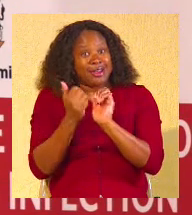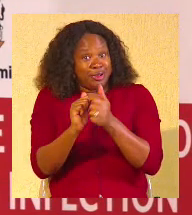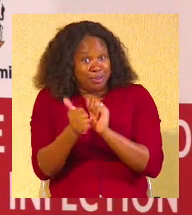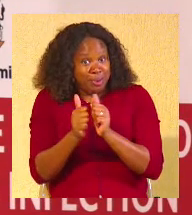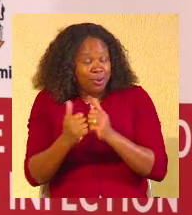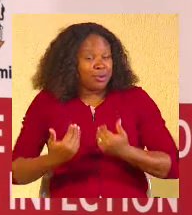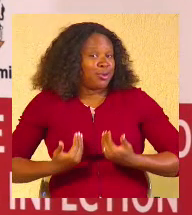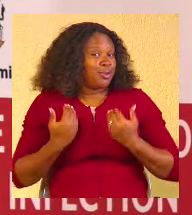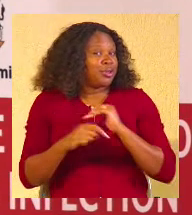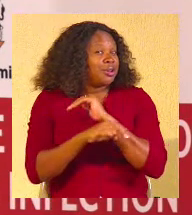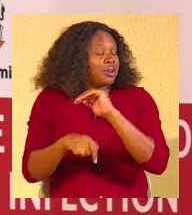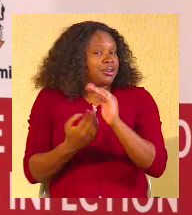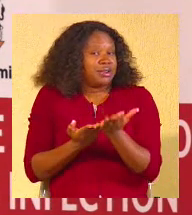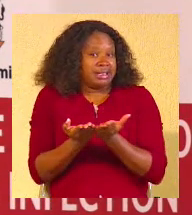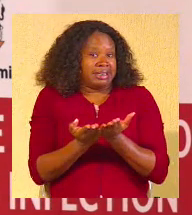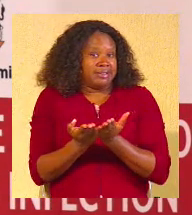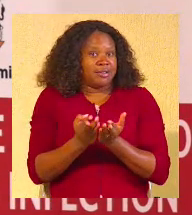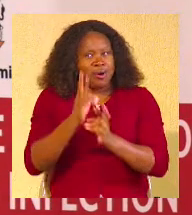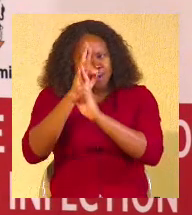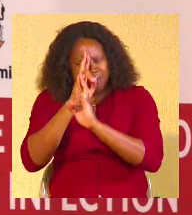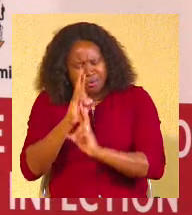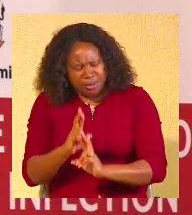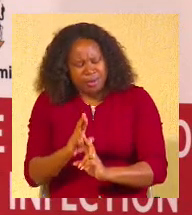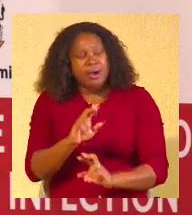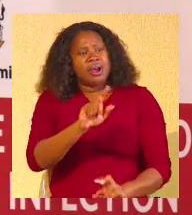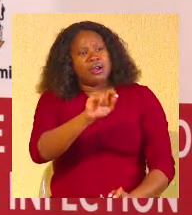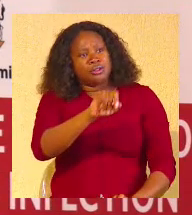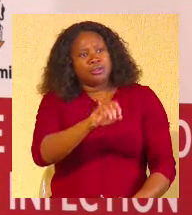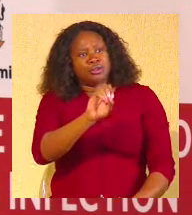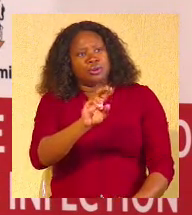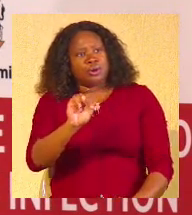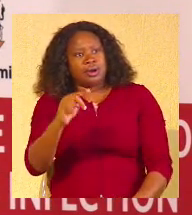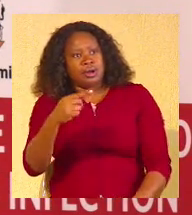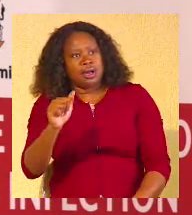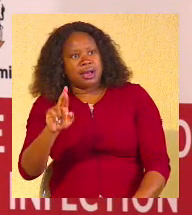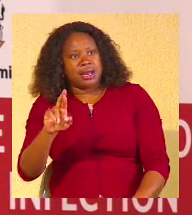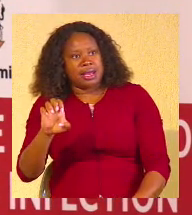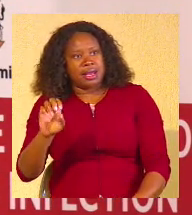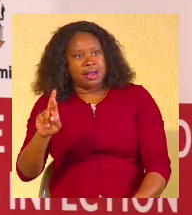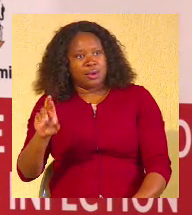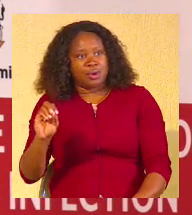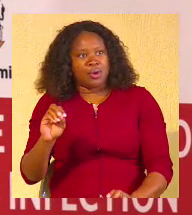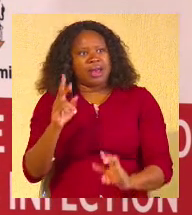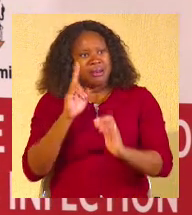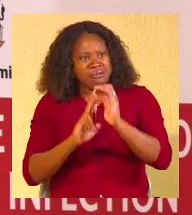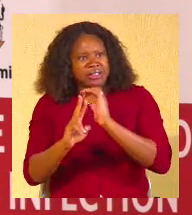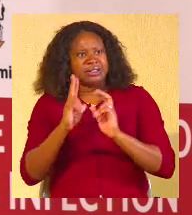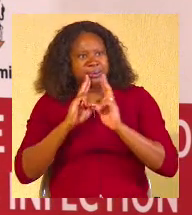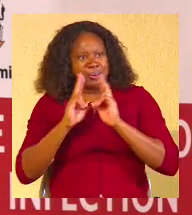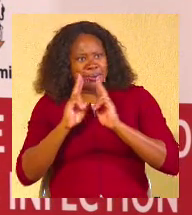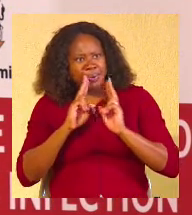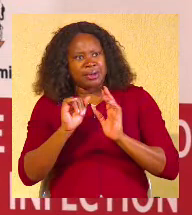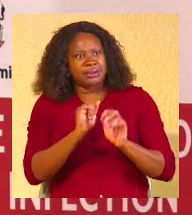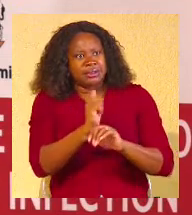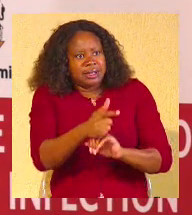Sports, Youth and National Service, Honorable Agnes Chongarero, and a panel discussion by our panelists that I will introduce